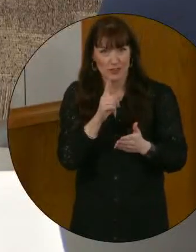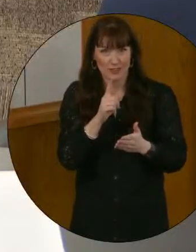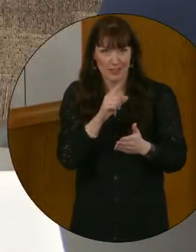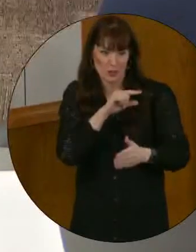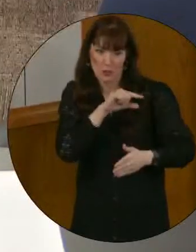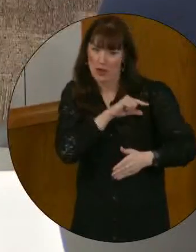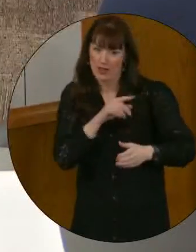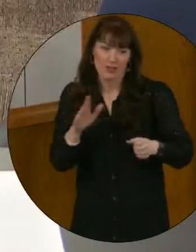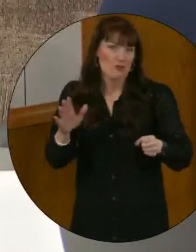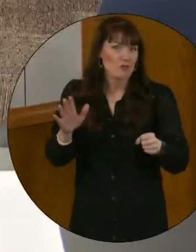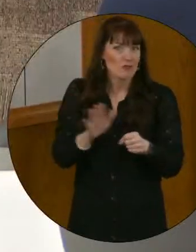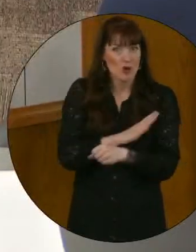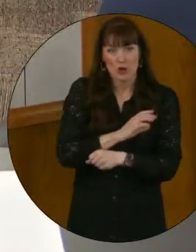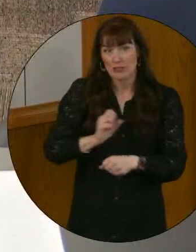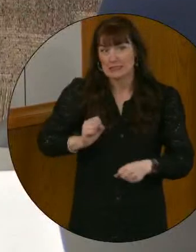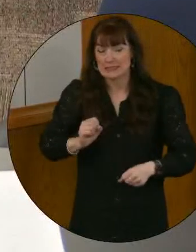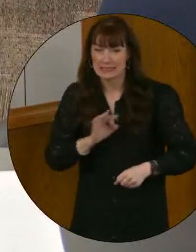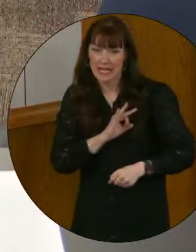fully staffed,